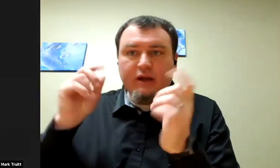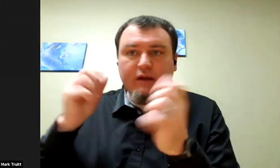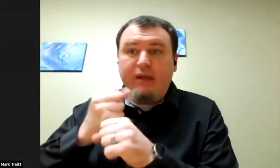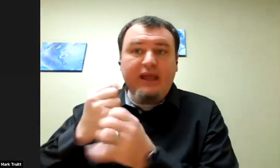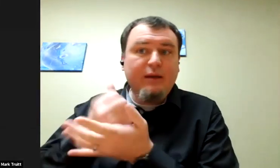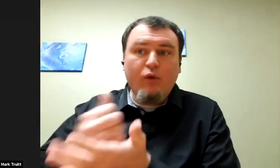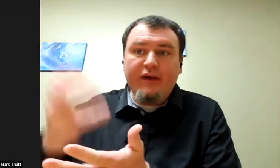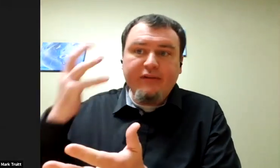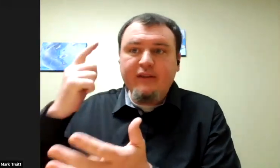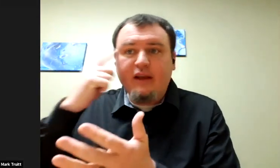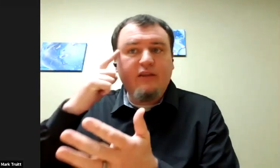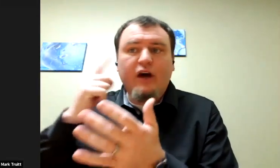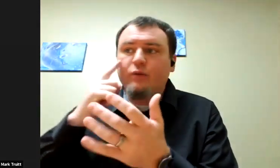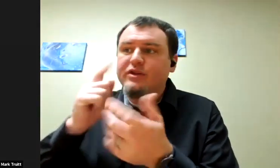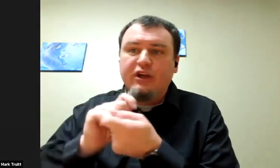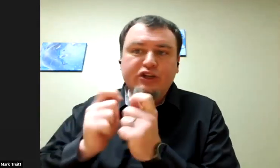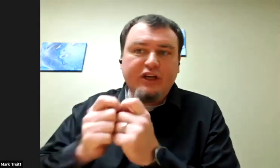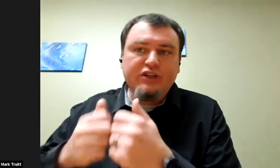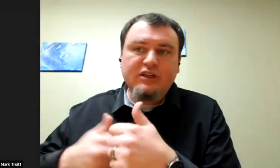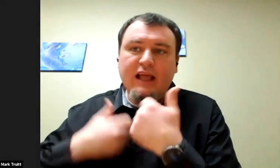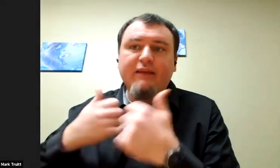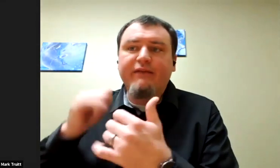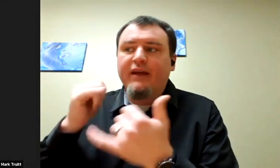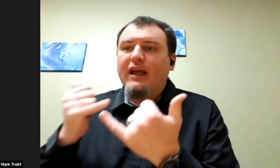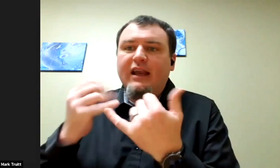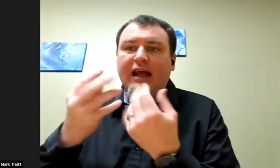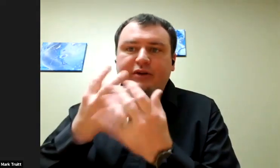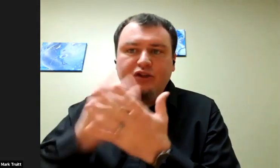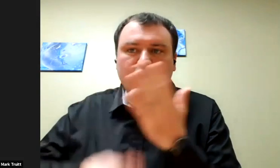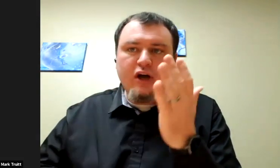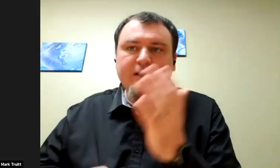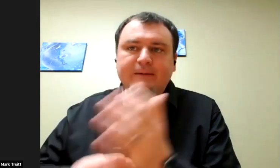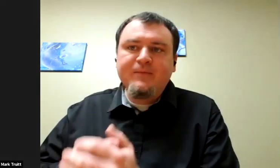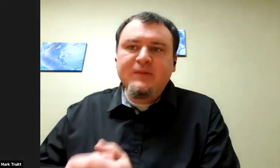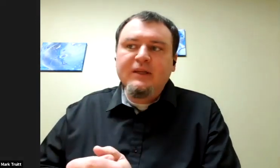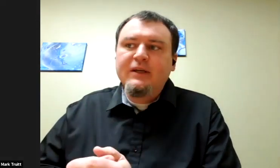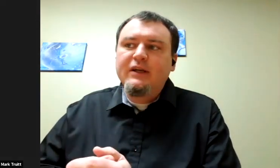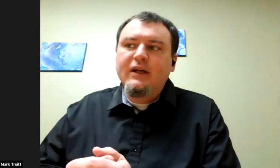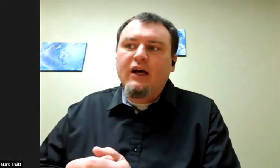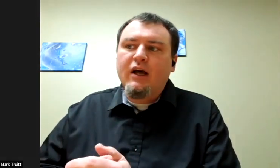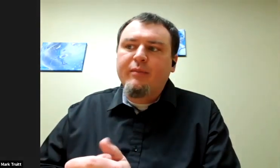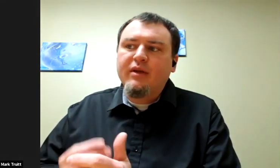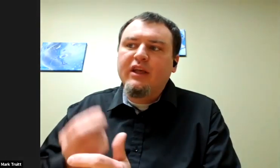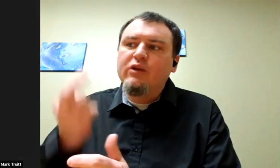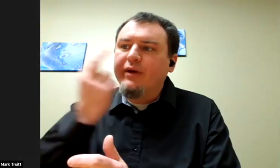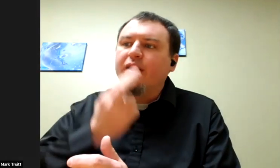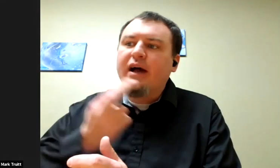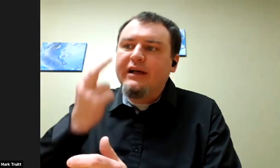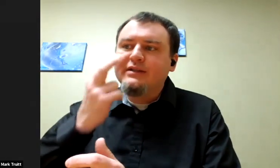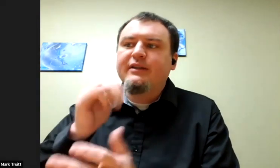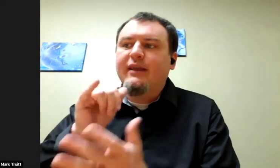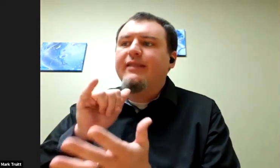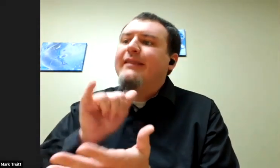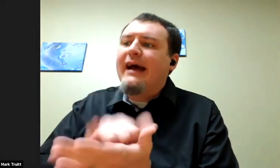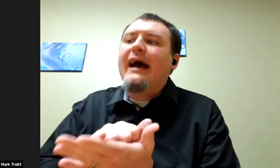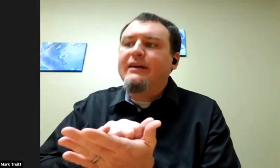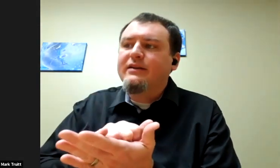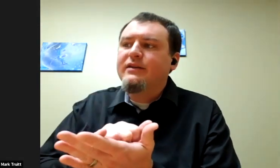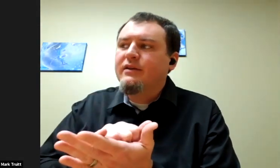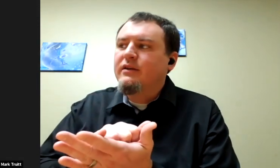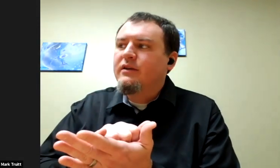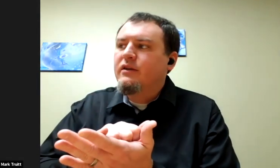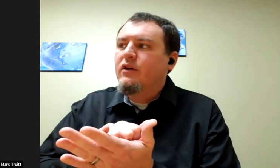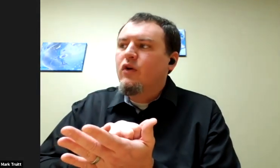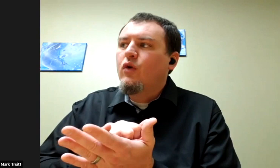was going to make him wealthy, that he thought was going to change his life, and now it's gone. He realized